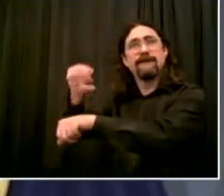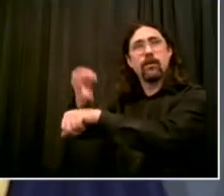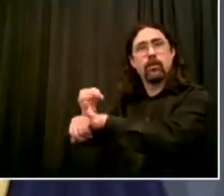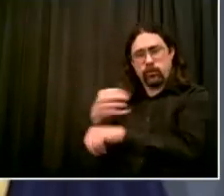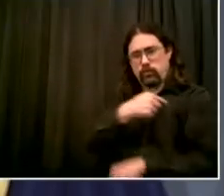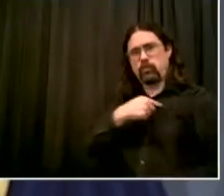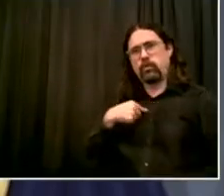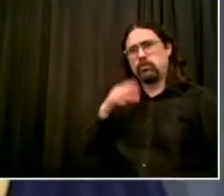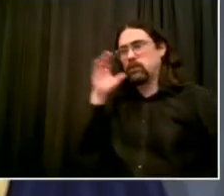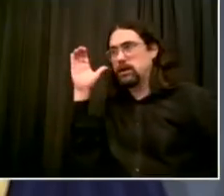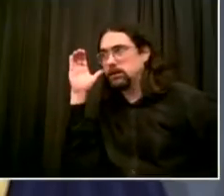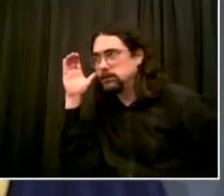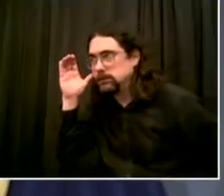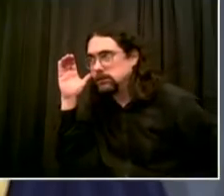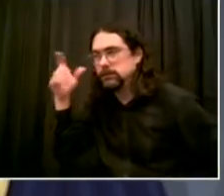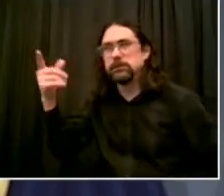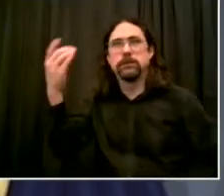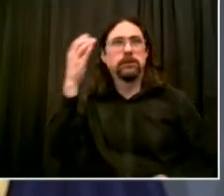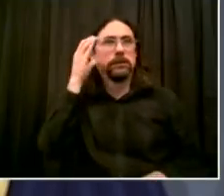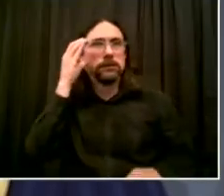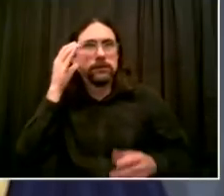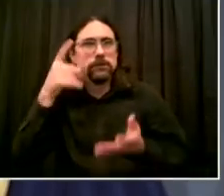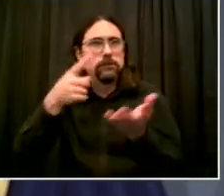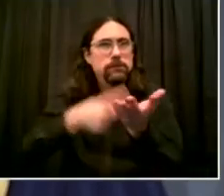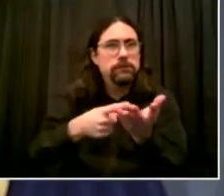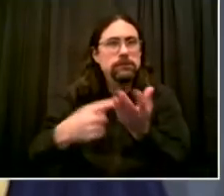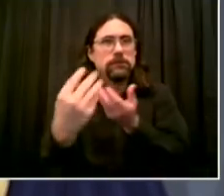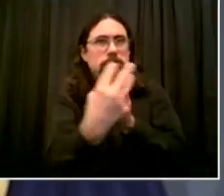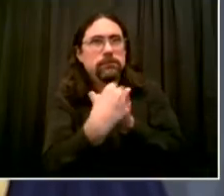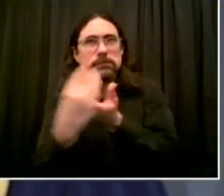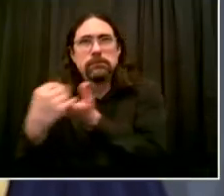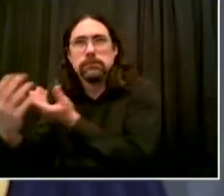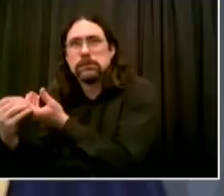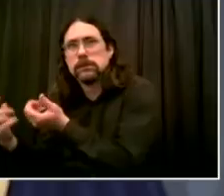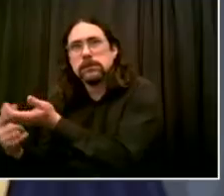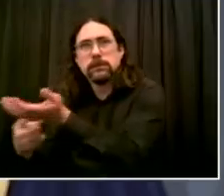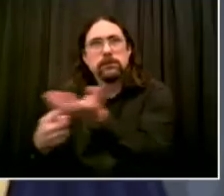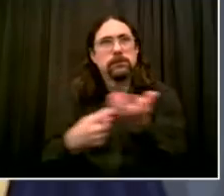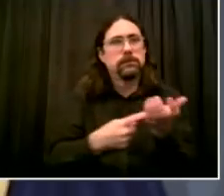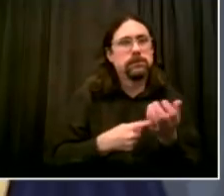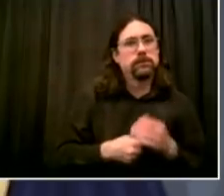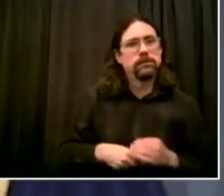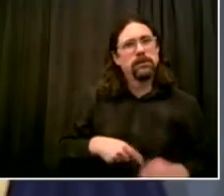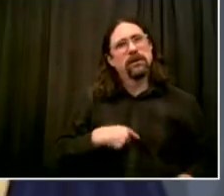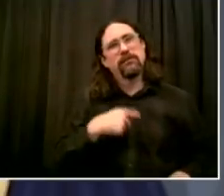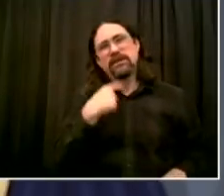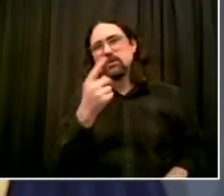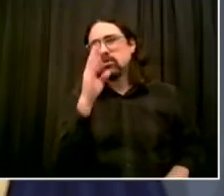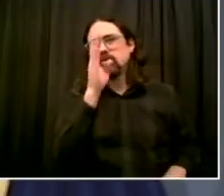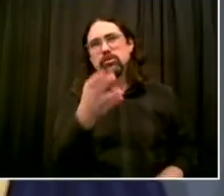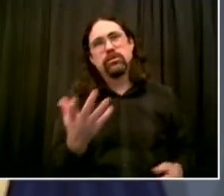in its current form to keep ensuring the safety of our kids and all personnel in our schools.